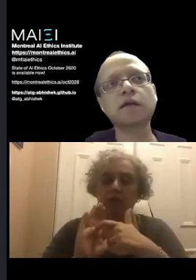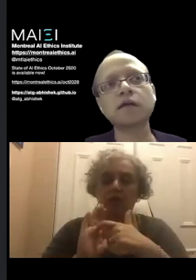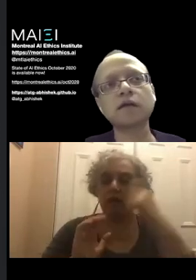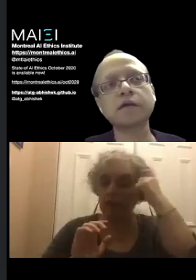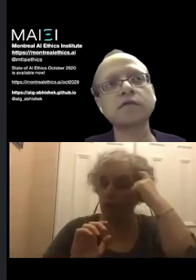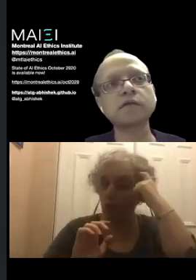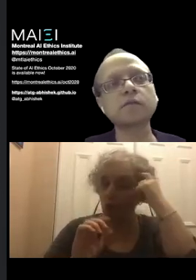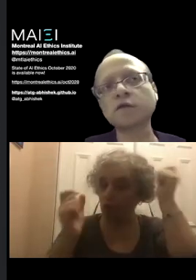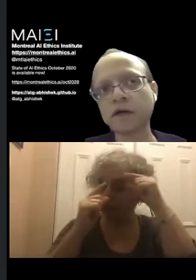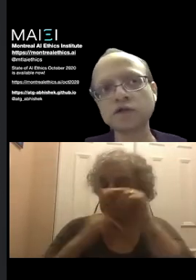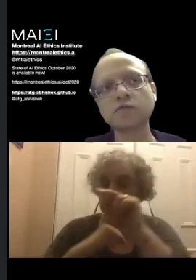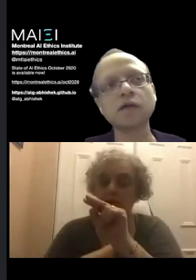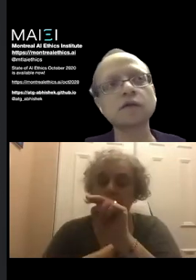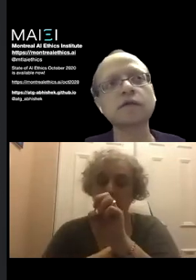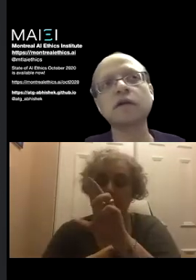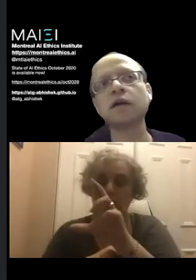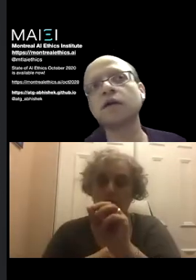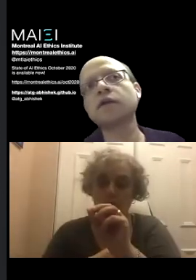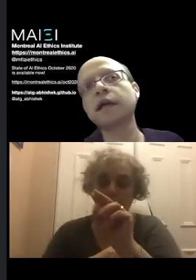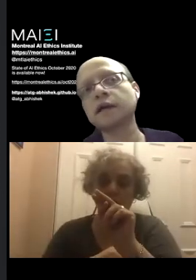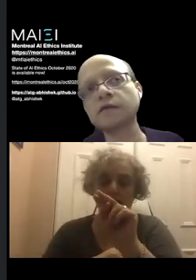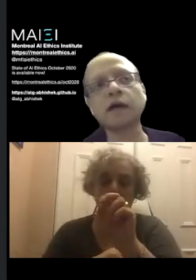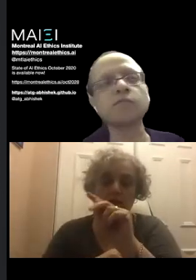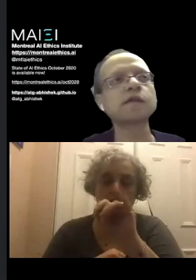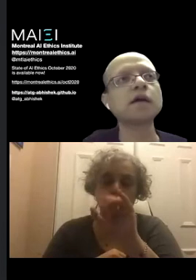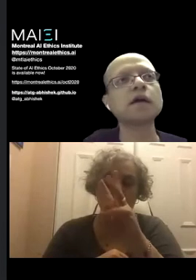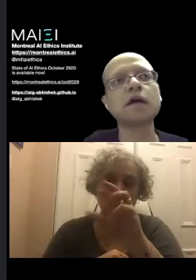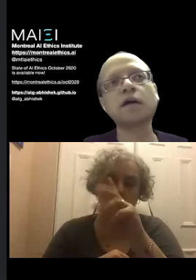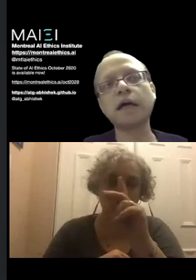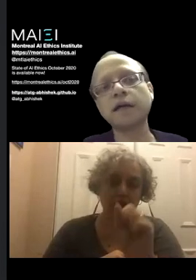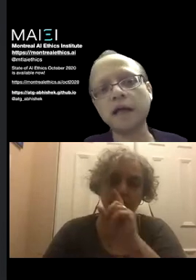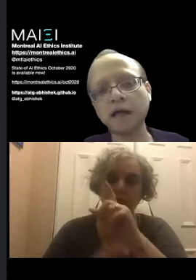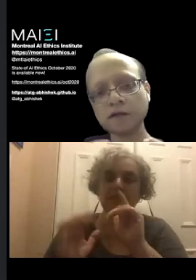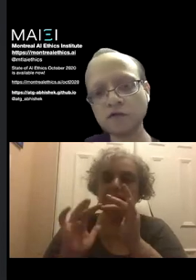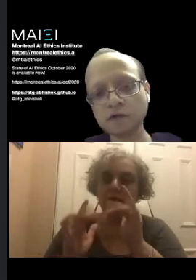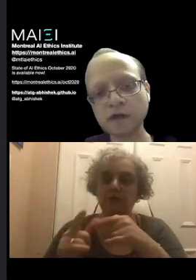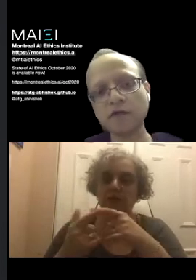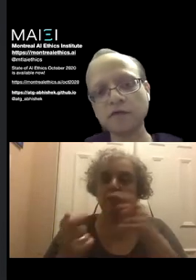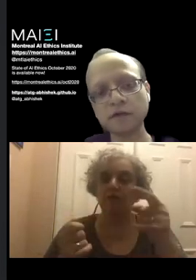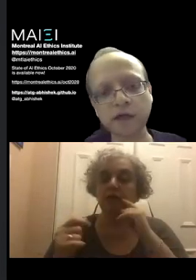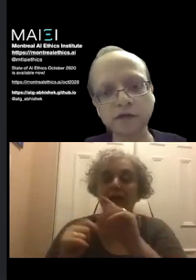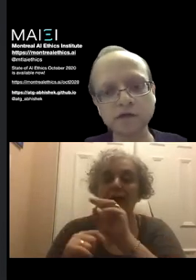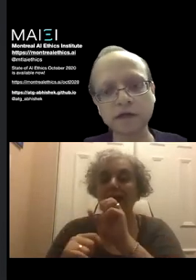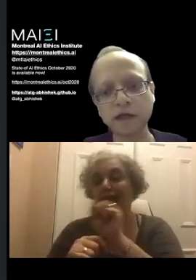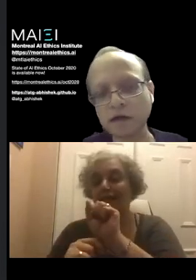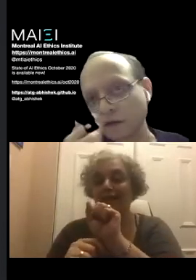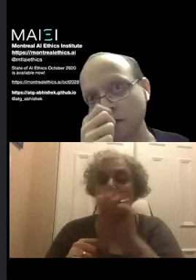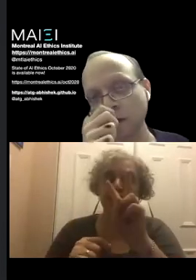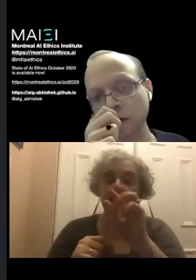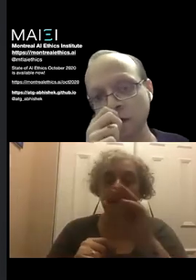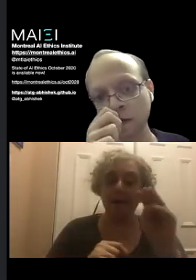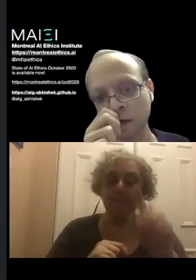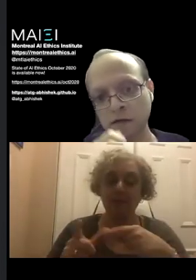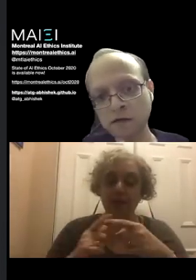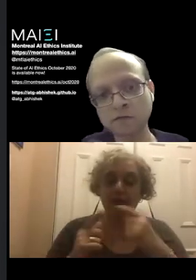at, you know, simple regression models or looking at SVMs, and those have implications. Another